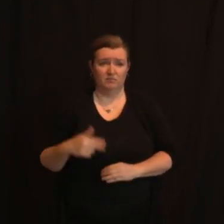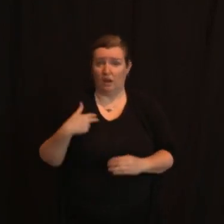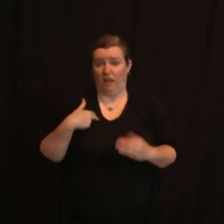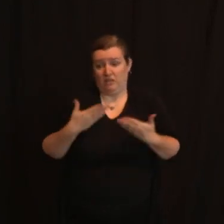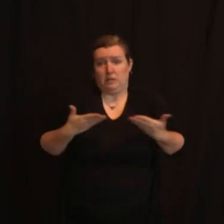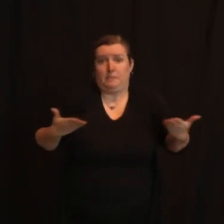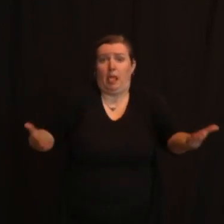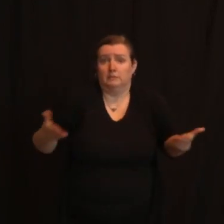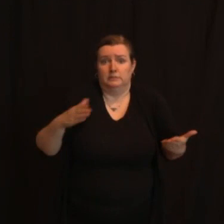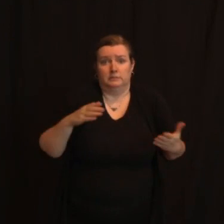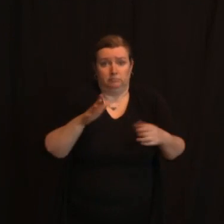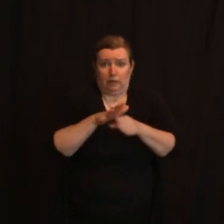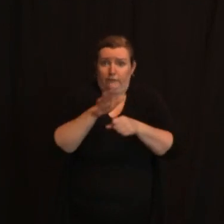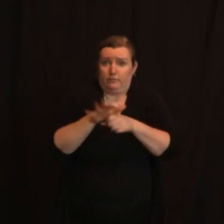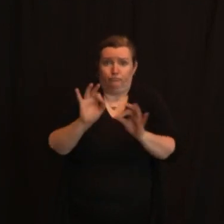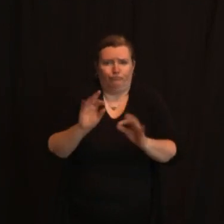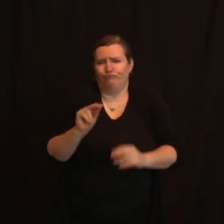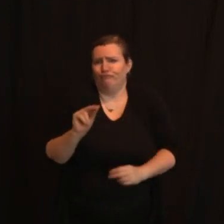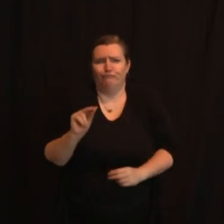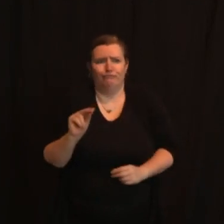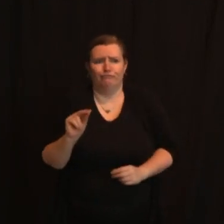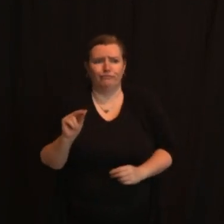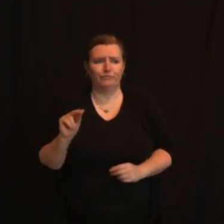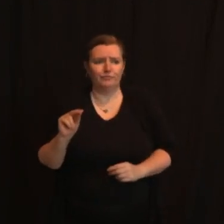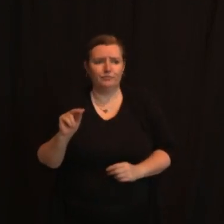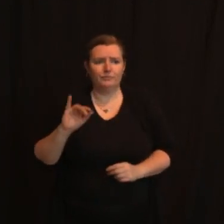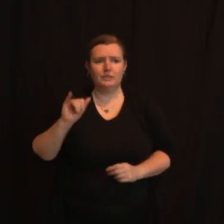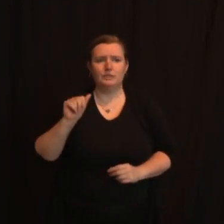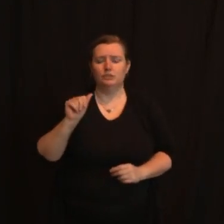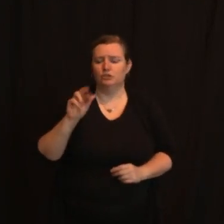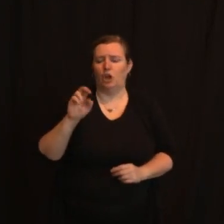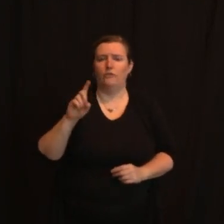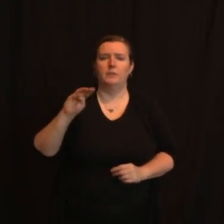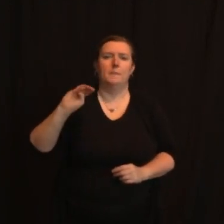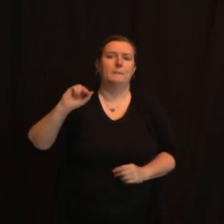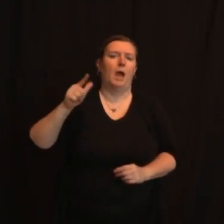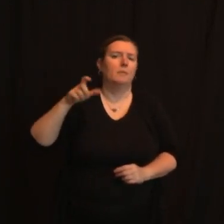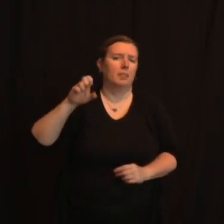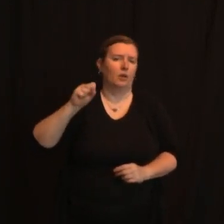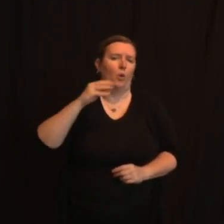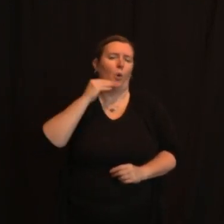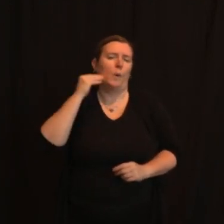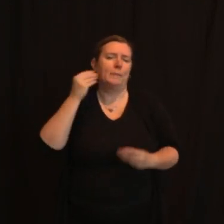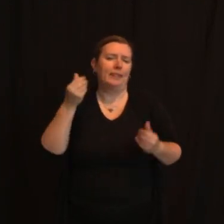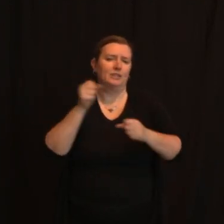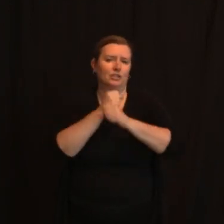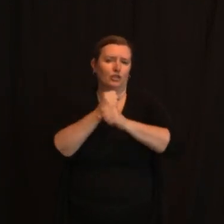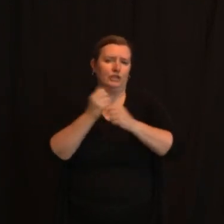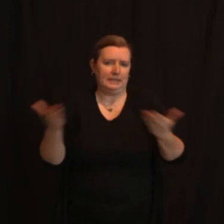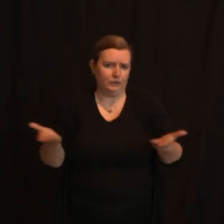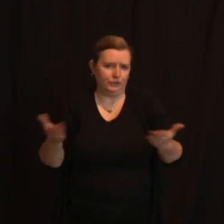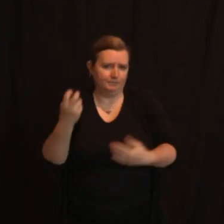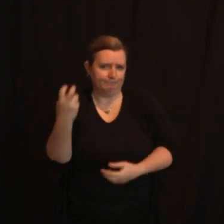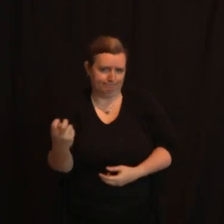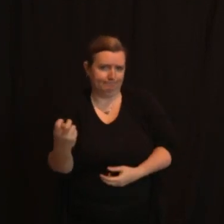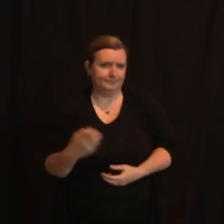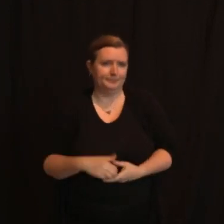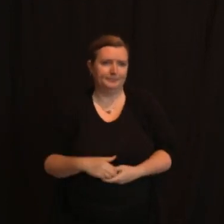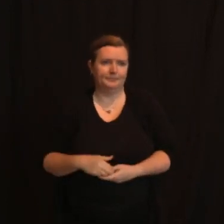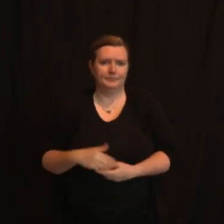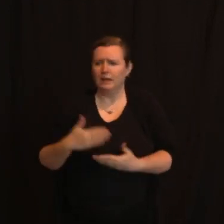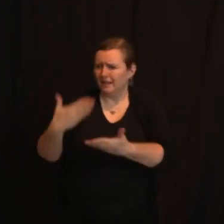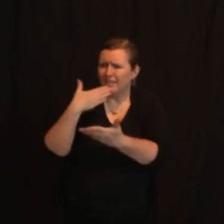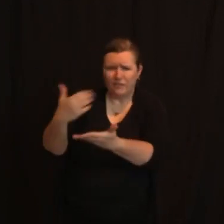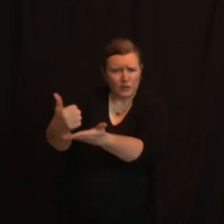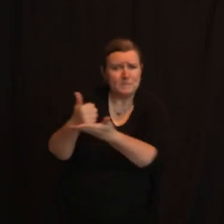Jared Maples is here, the Department of Homeland Security and Preparedness. Thank you for your help in that regard as well. But as a general